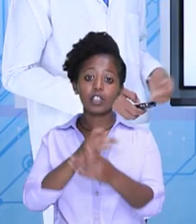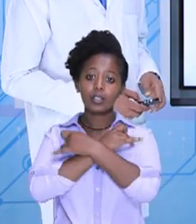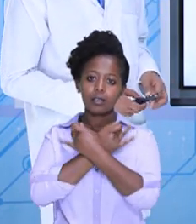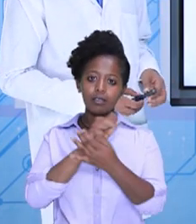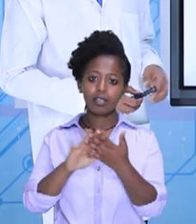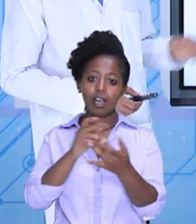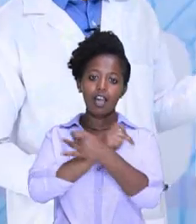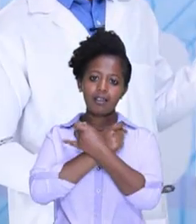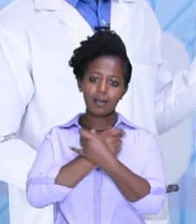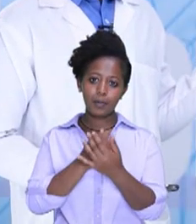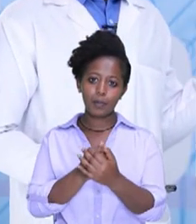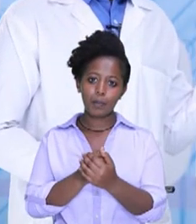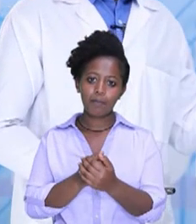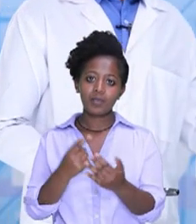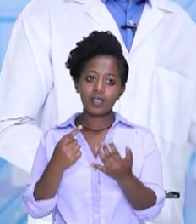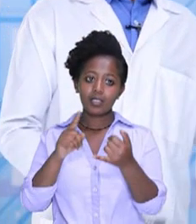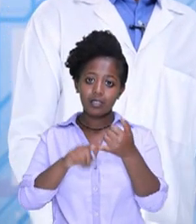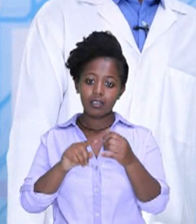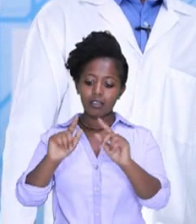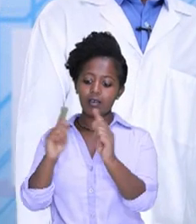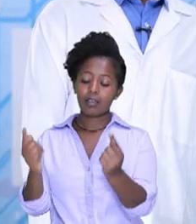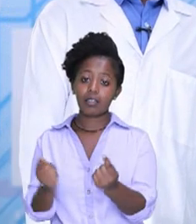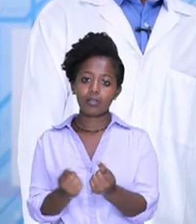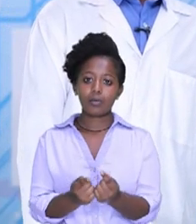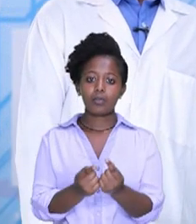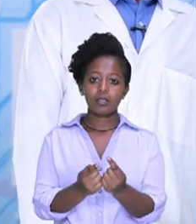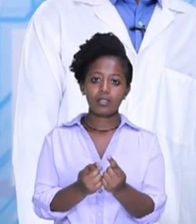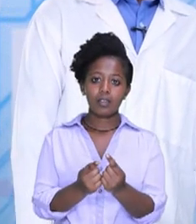The third category is the arboreals.